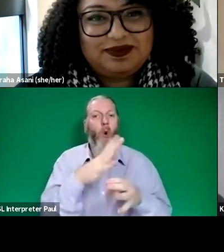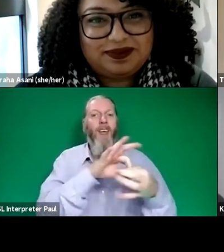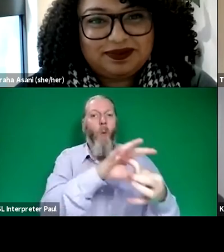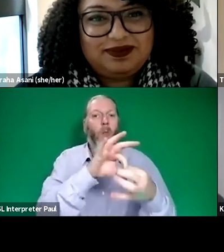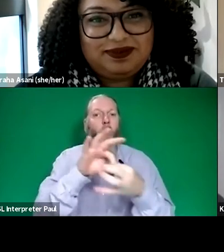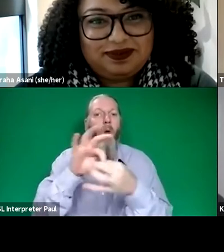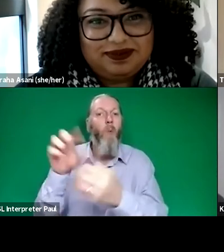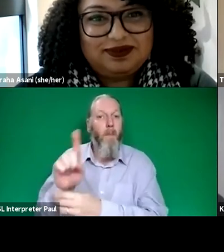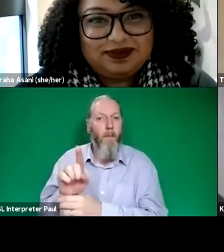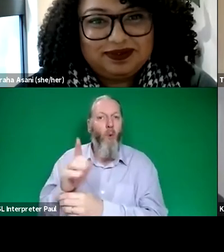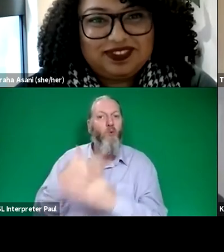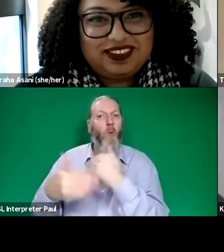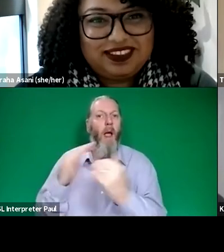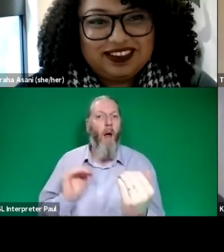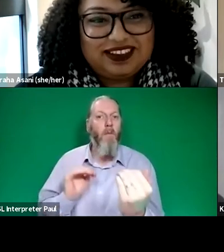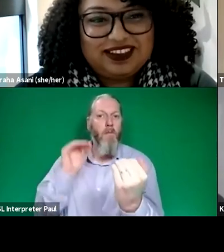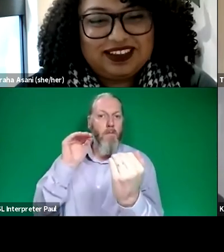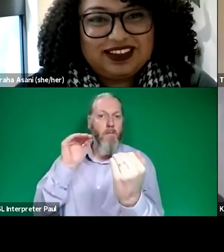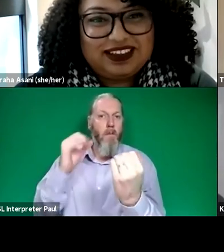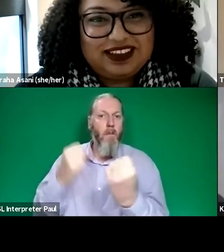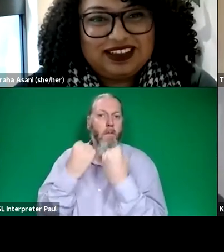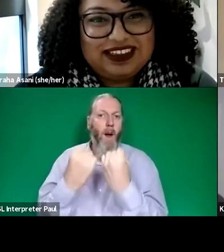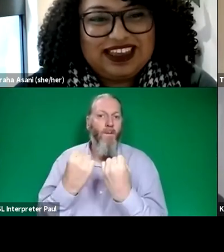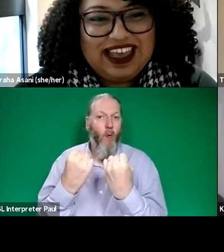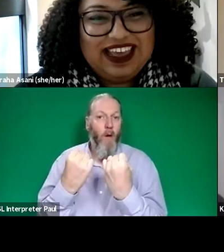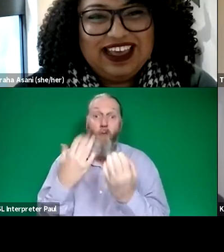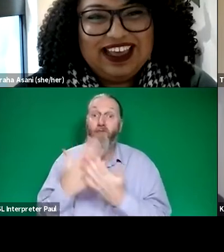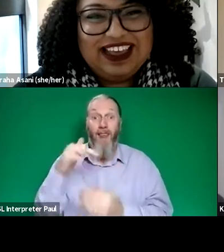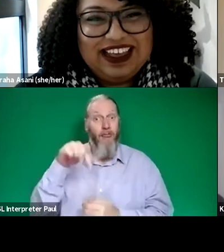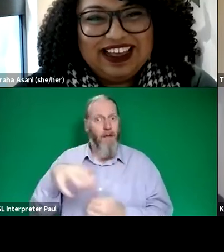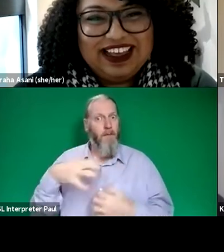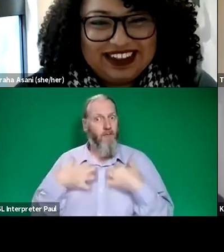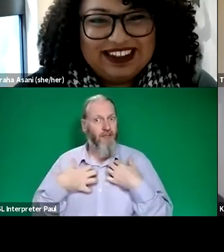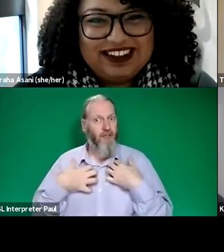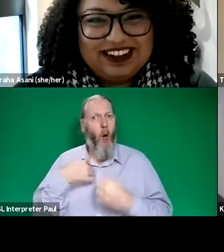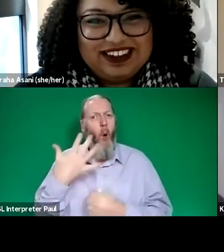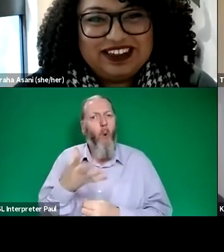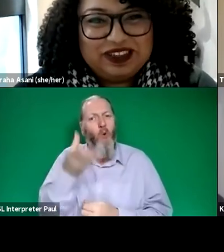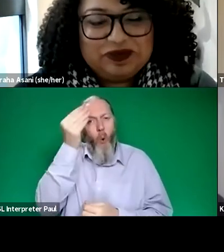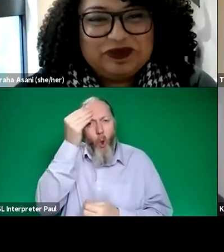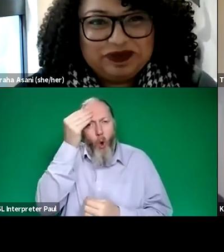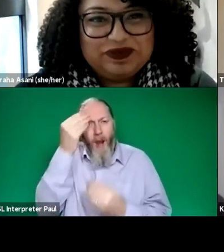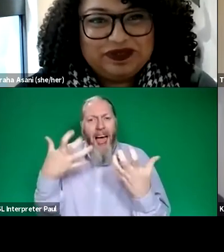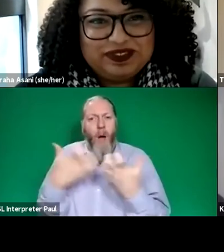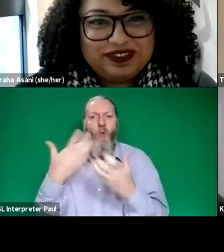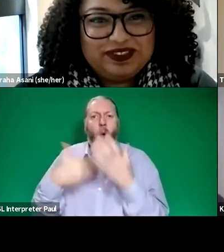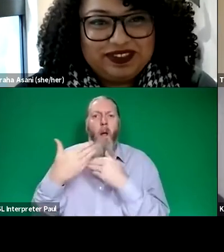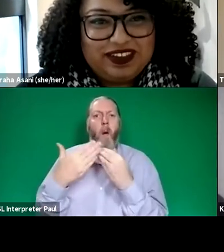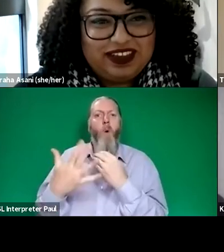to be talking creatively about it, because I want to learn how to be more creative in how I think about the expression of people power.